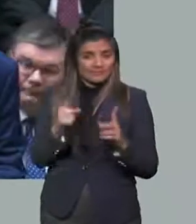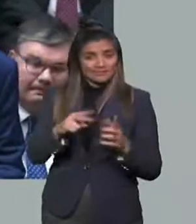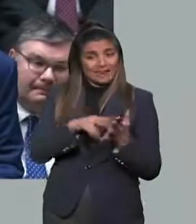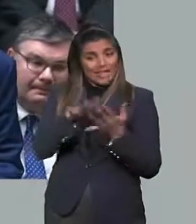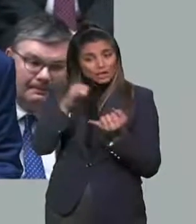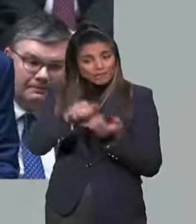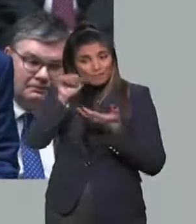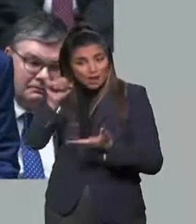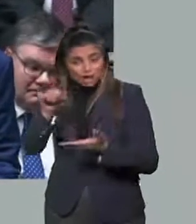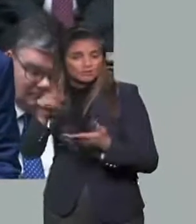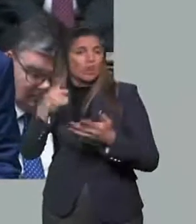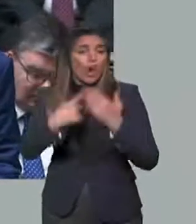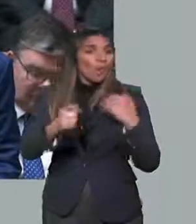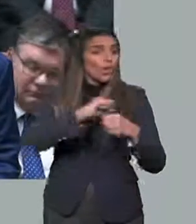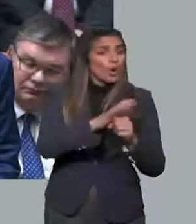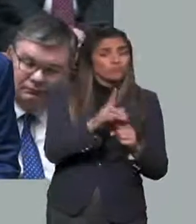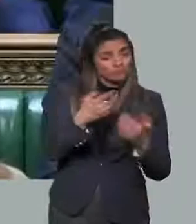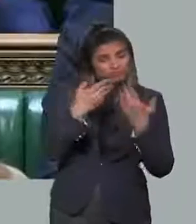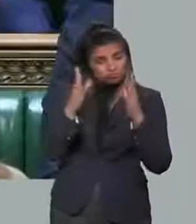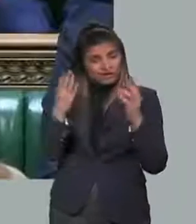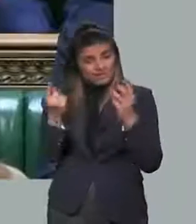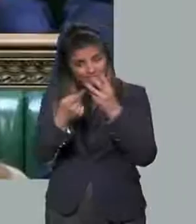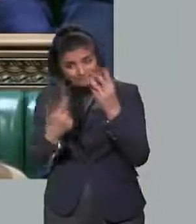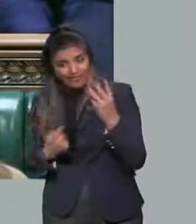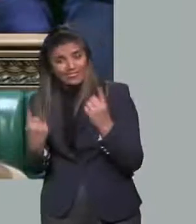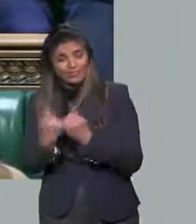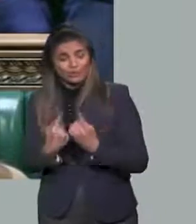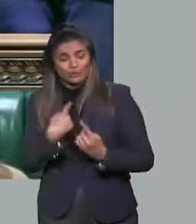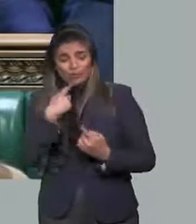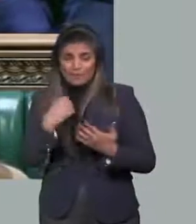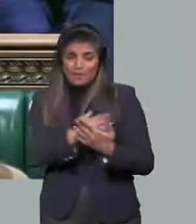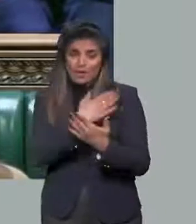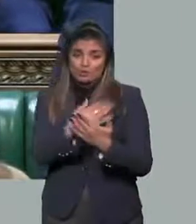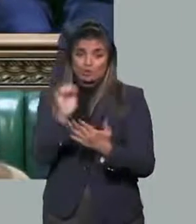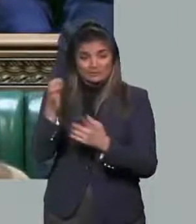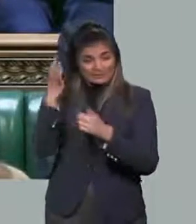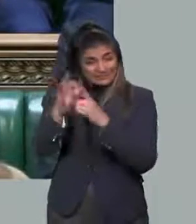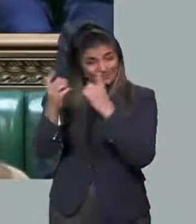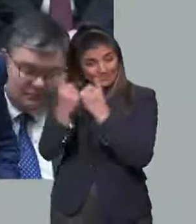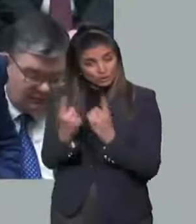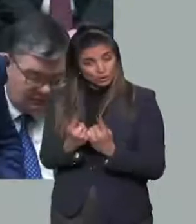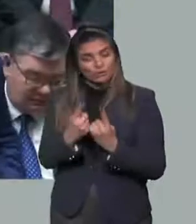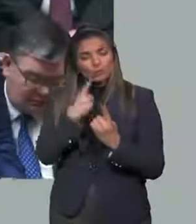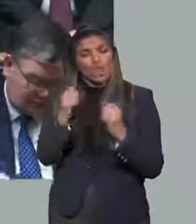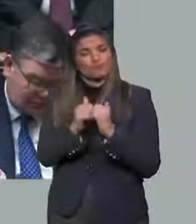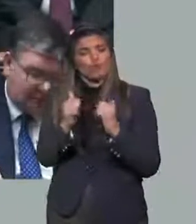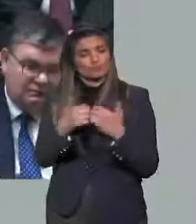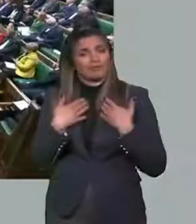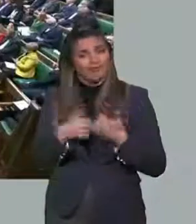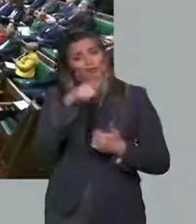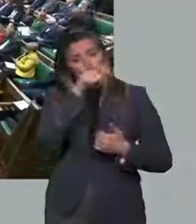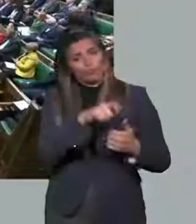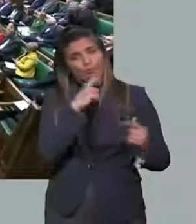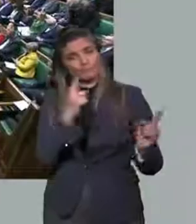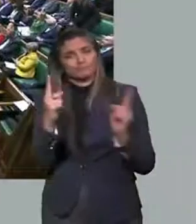just on COVID, but to respond to the wider issues. I will certainly make sure in relation to the specific issue that she raises that an appropriate health minister will see her.